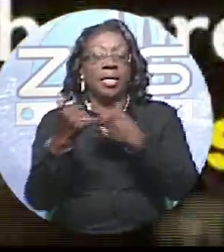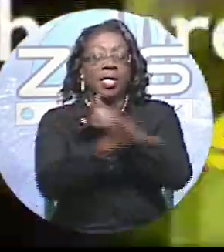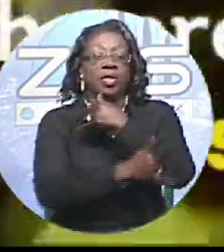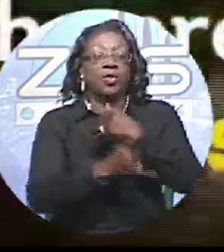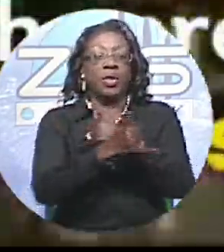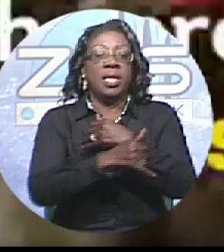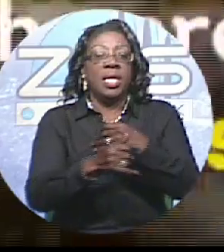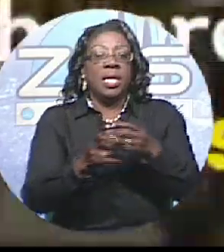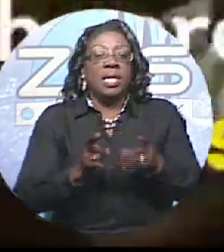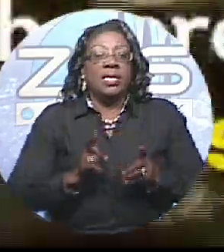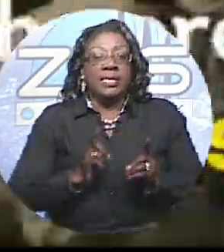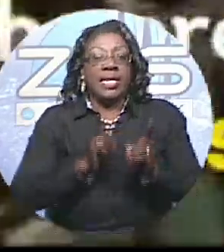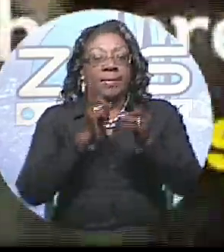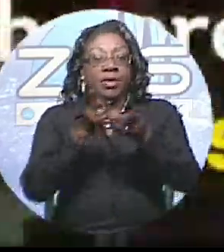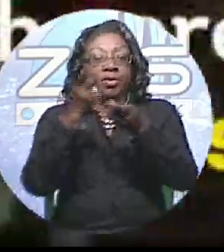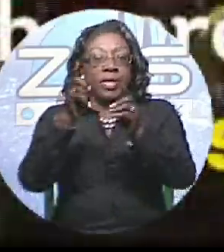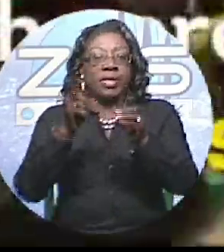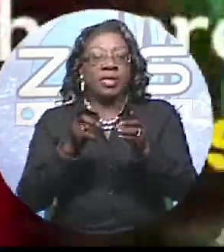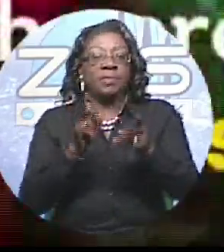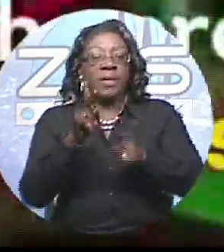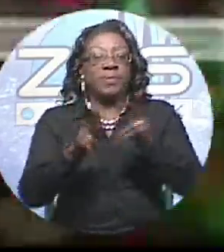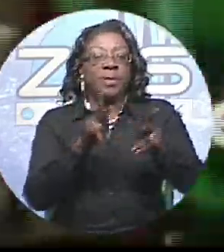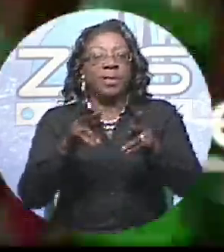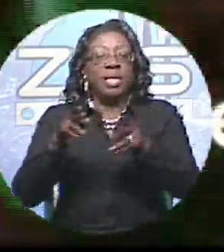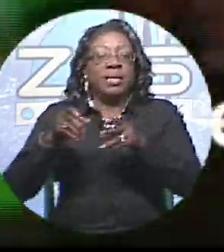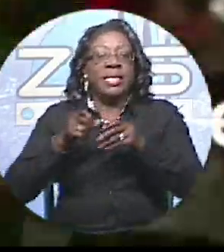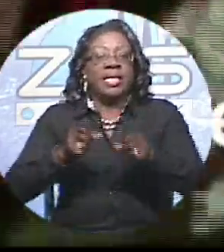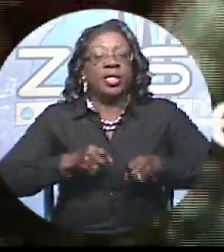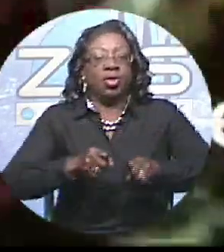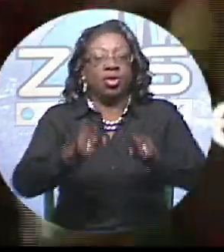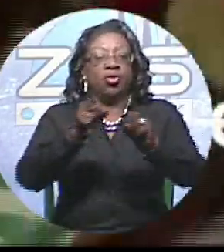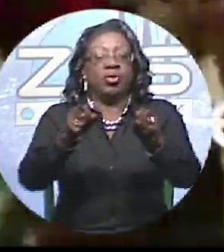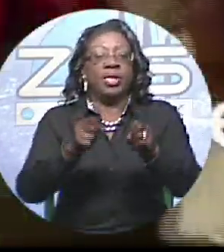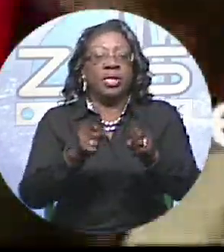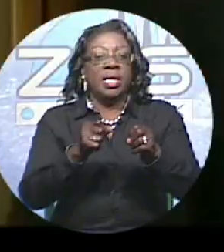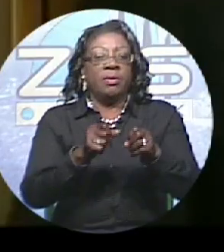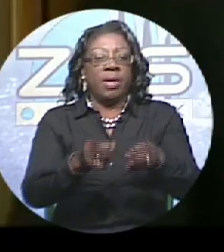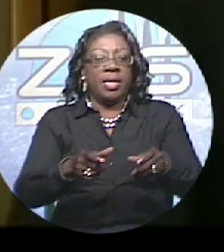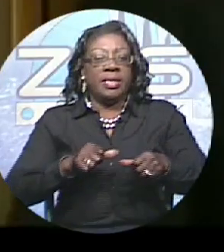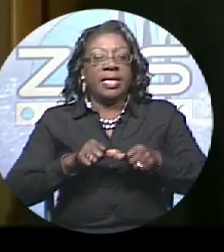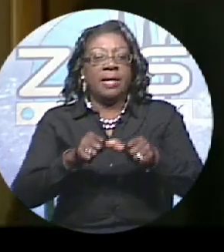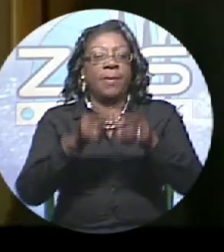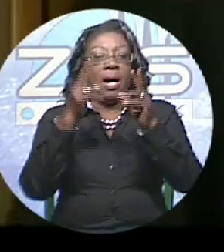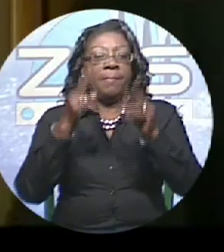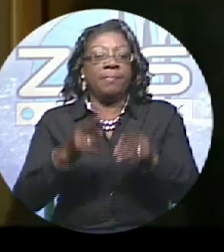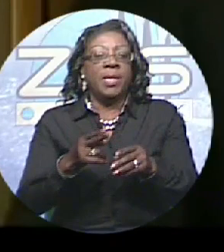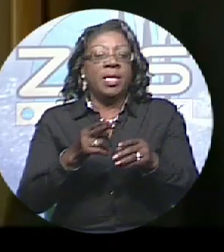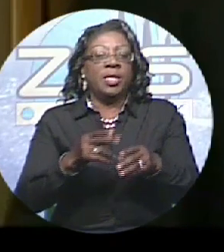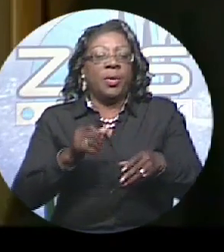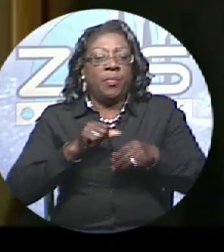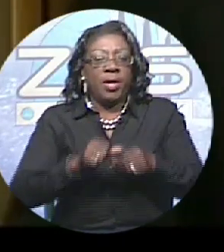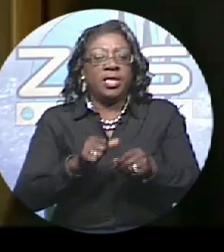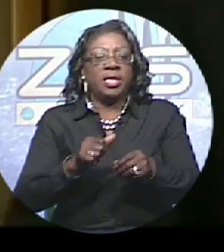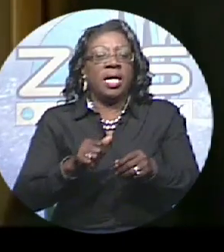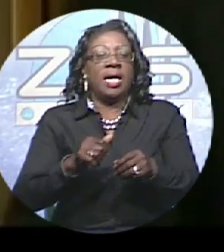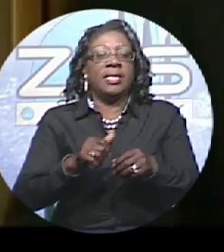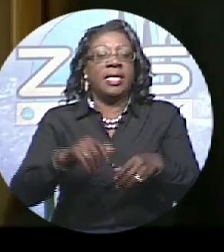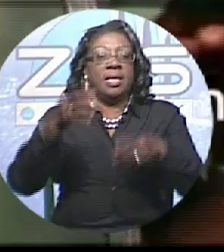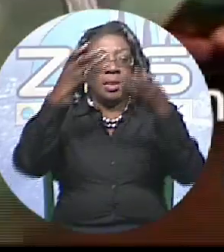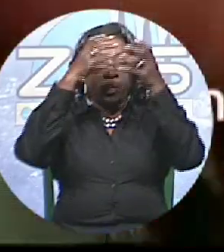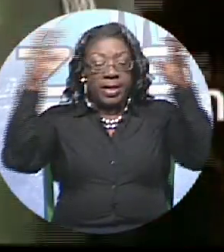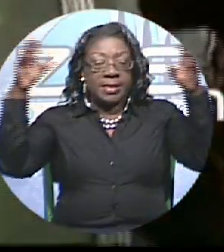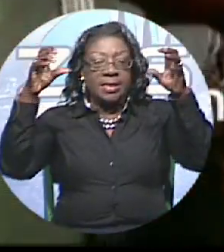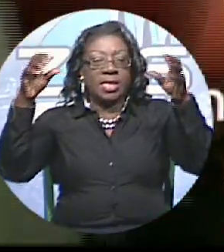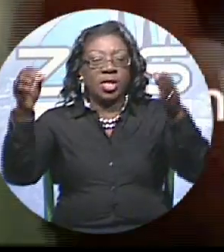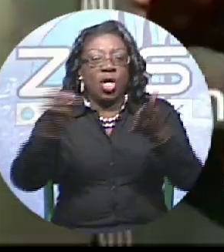have taken to the streets in violent protest, vowing to keep up the pressure until President Michel Martelly resigns.